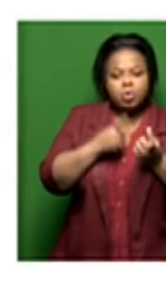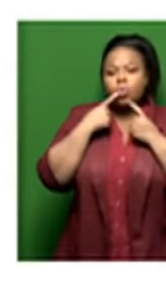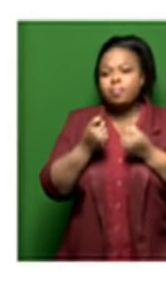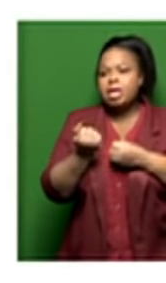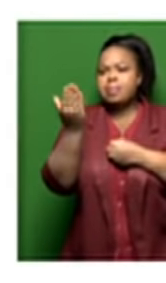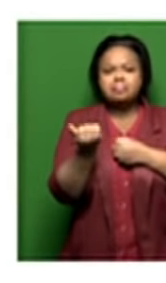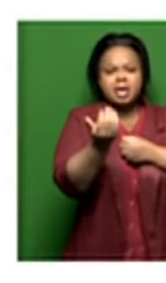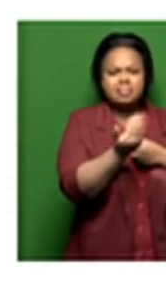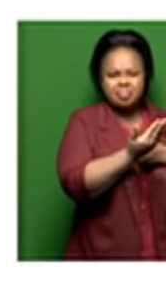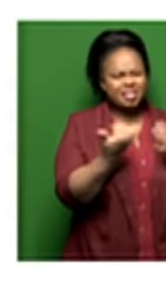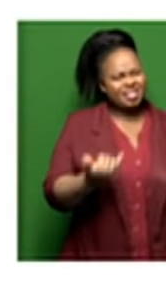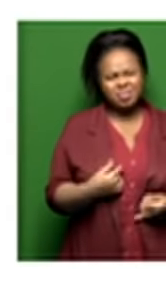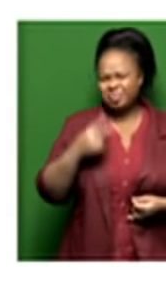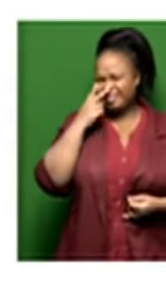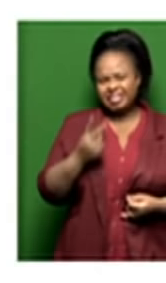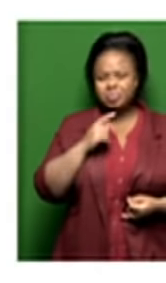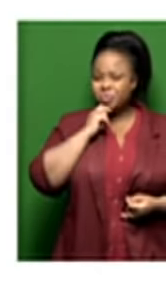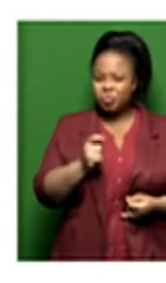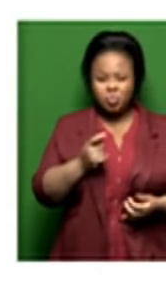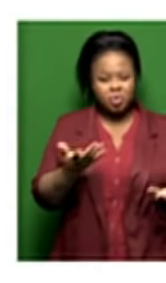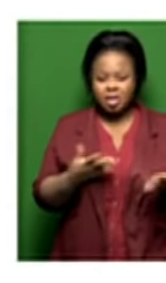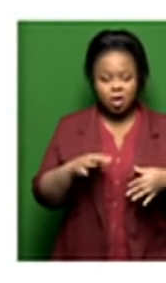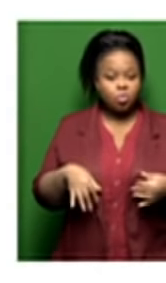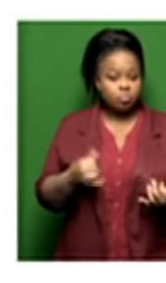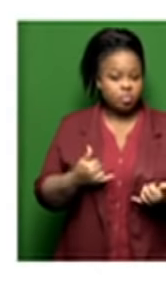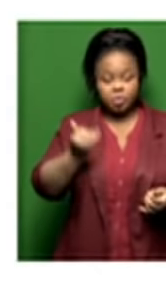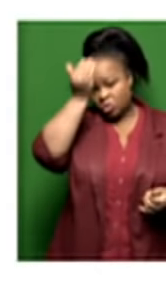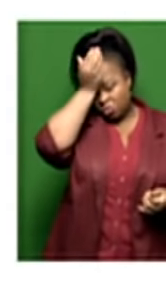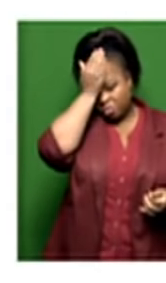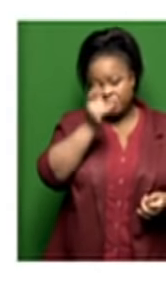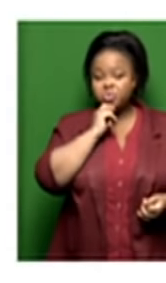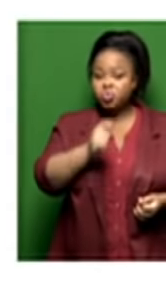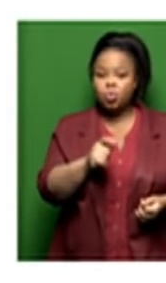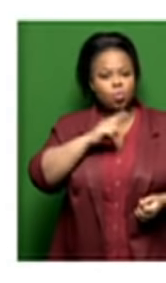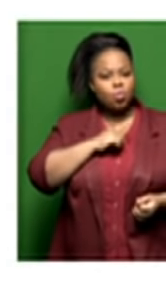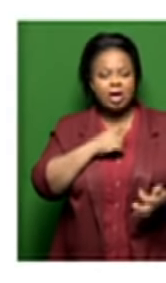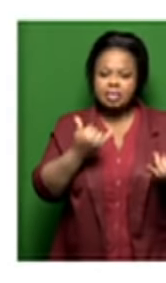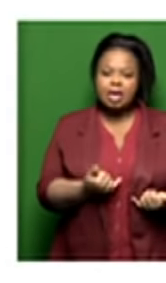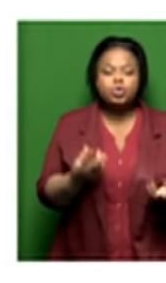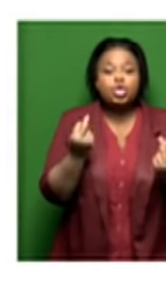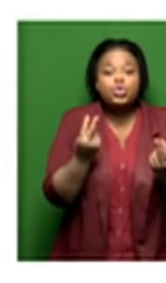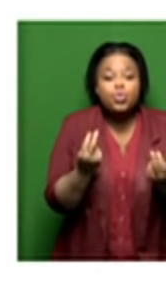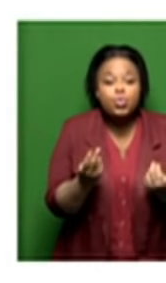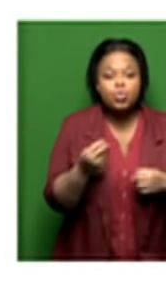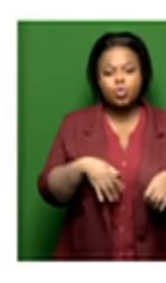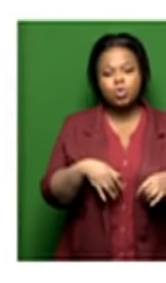see there is no clearly defined precedent in relation to this. This is actually uncharted territory for South